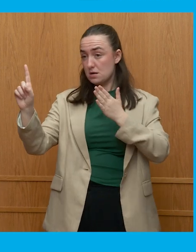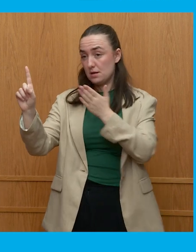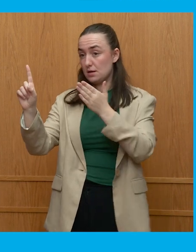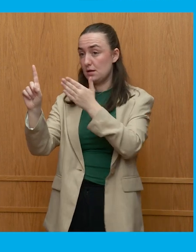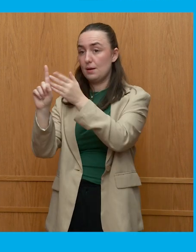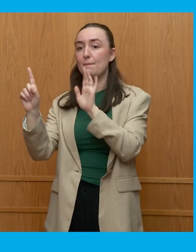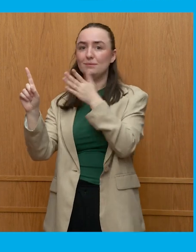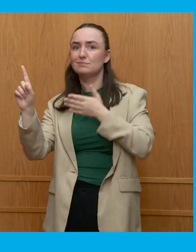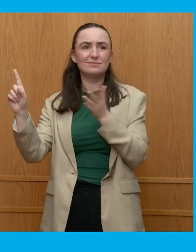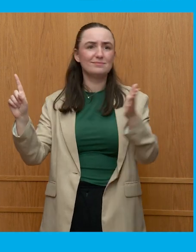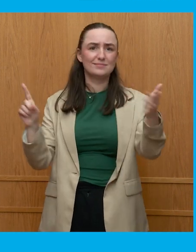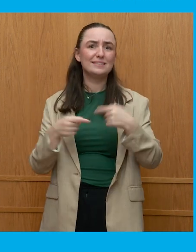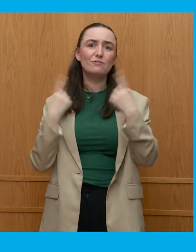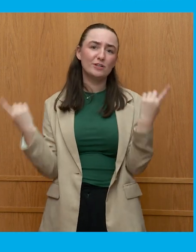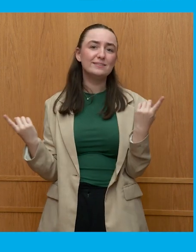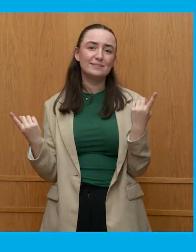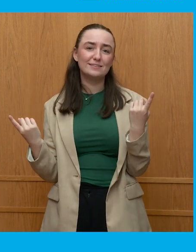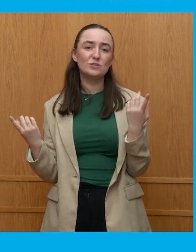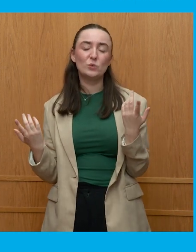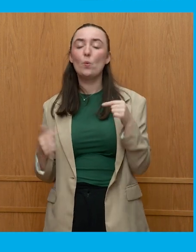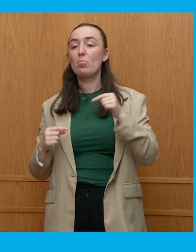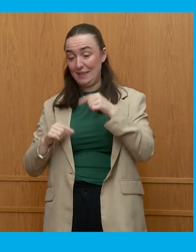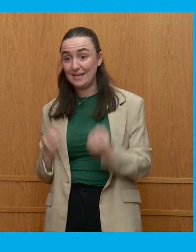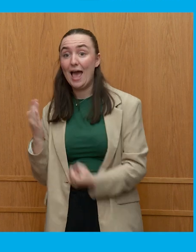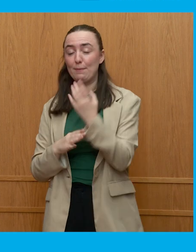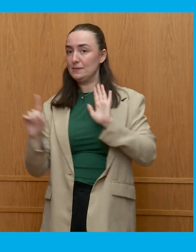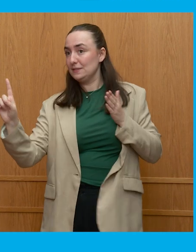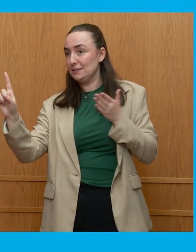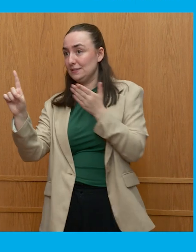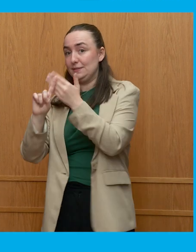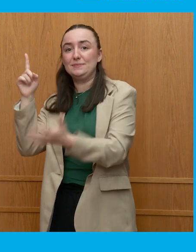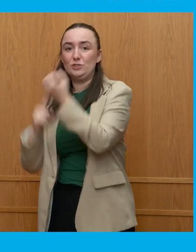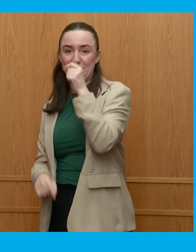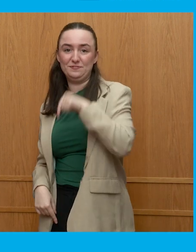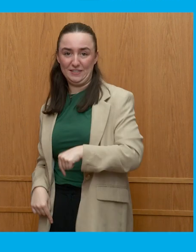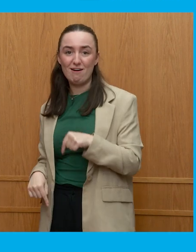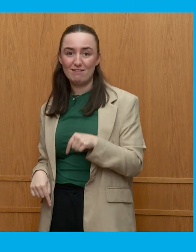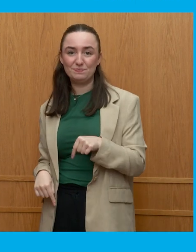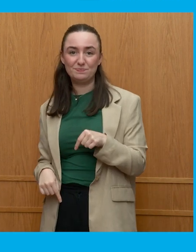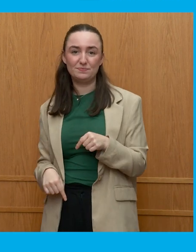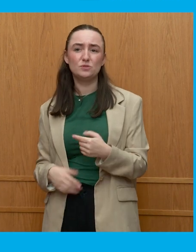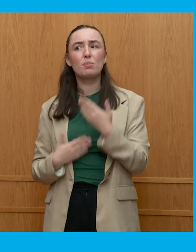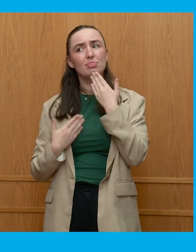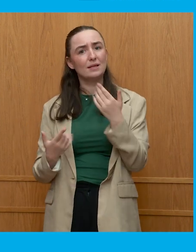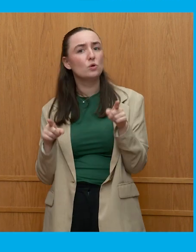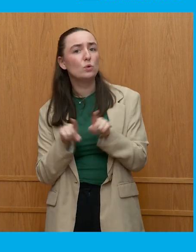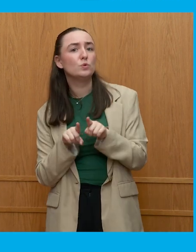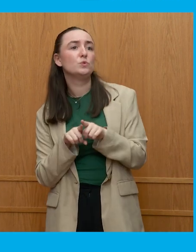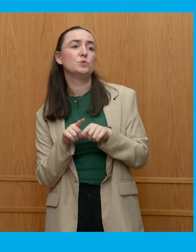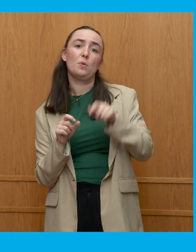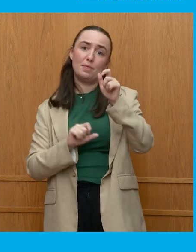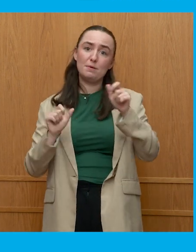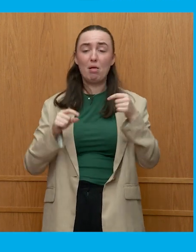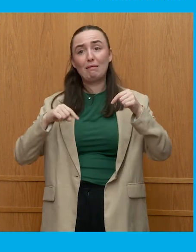its origin. Yeah. You know? So this happened here. And thanks also to the commission that were created,